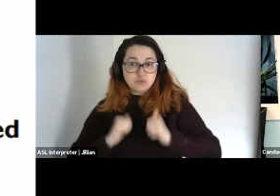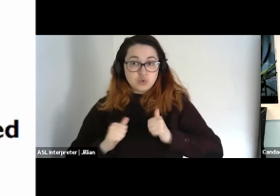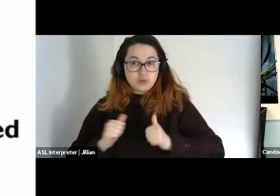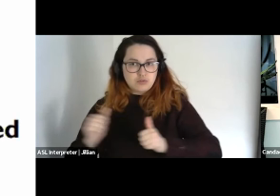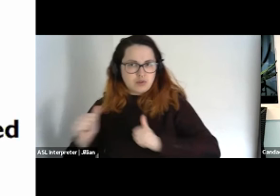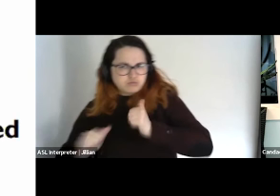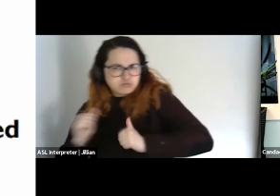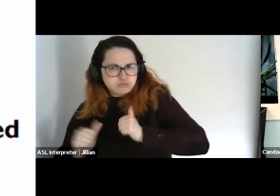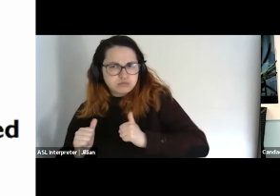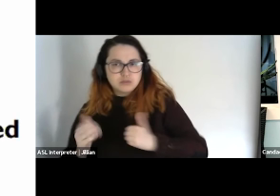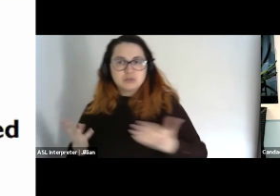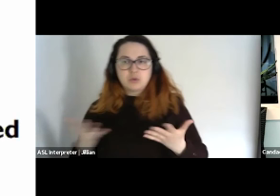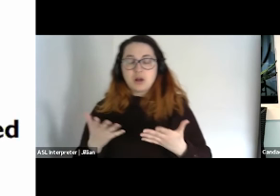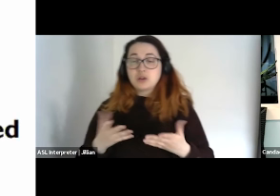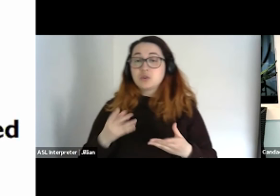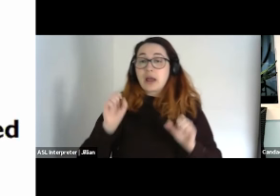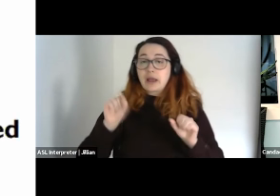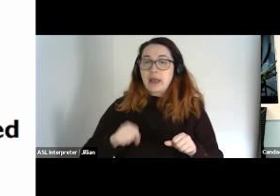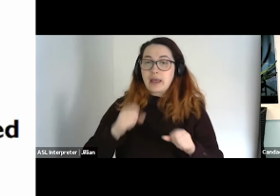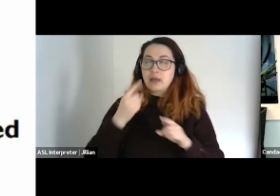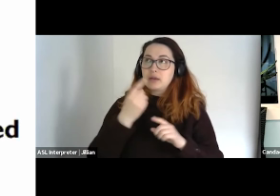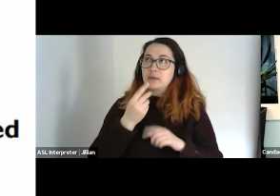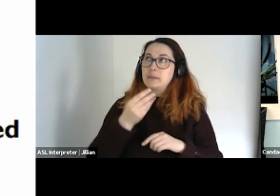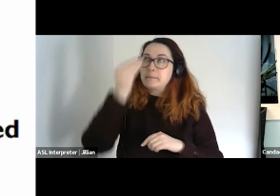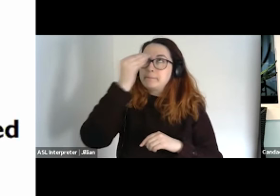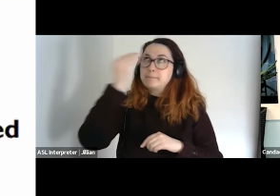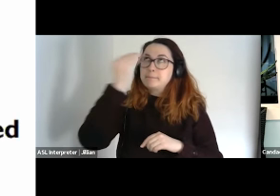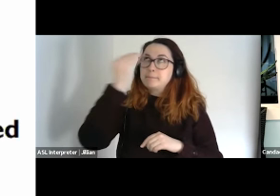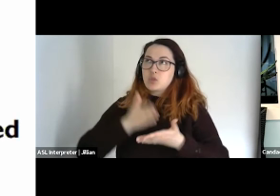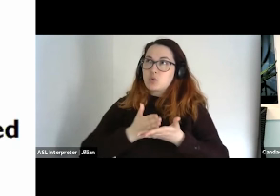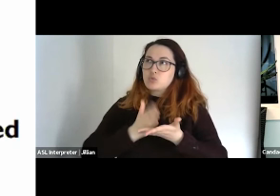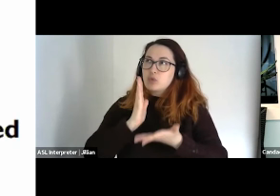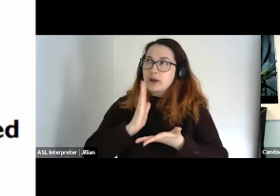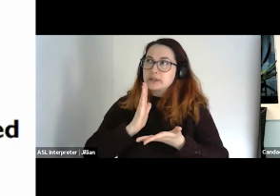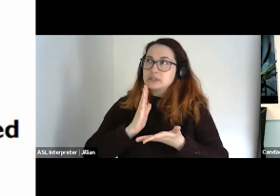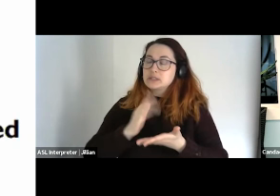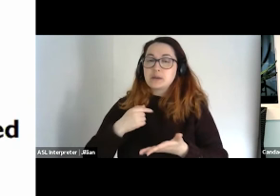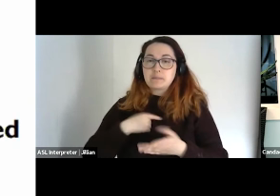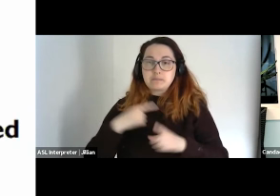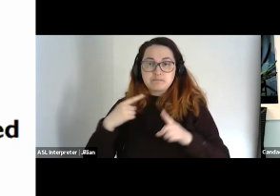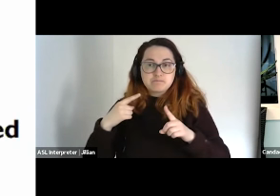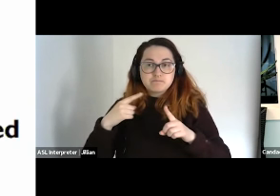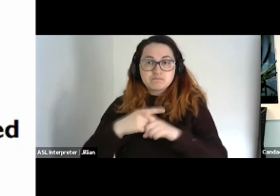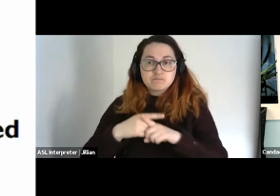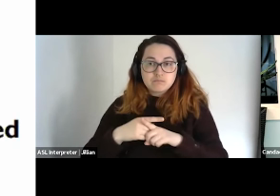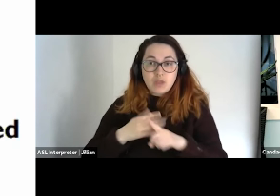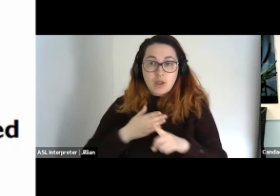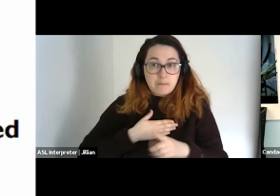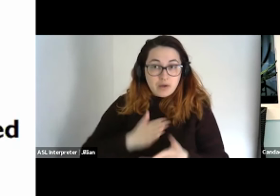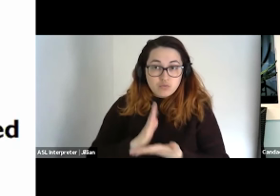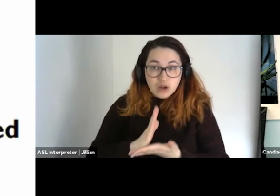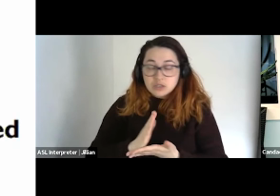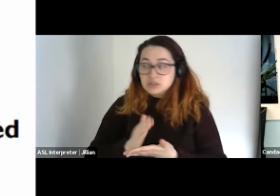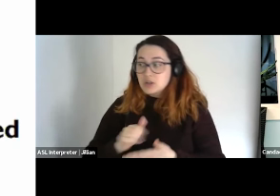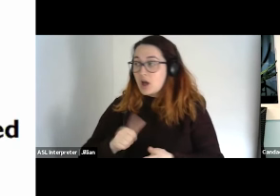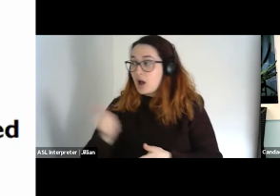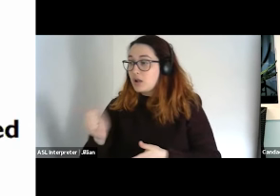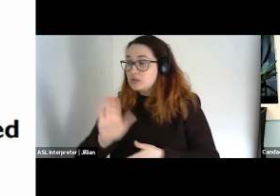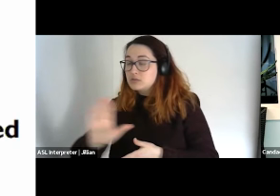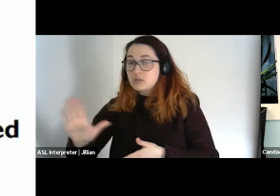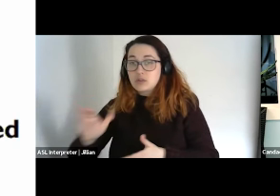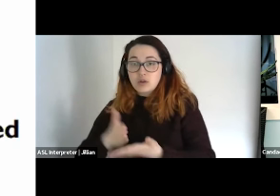think about the rights. Am I violating my own rights? Am I violating the rights of others? Or do we feel like